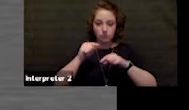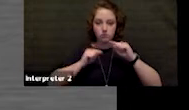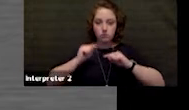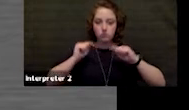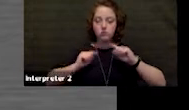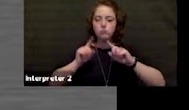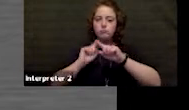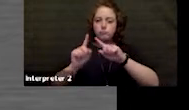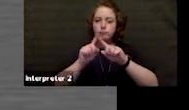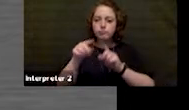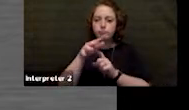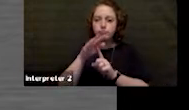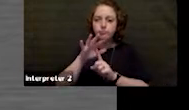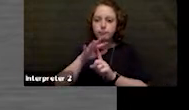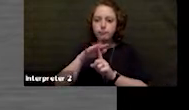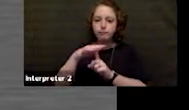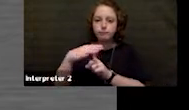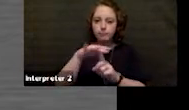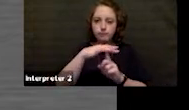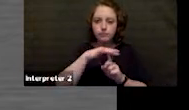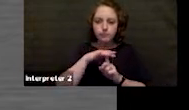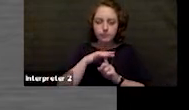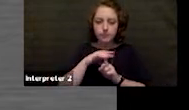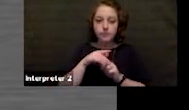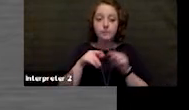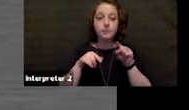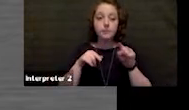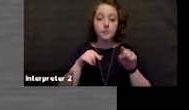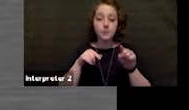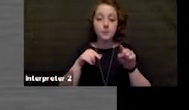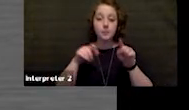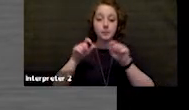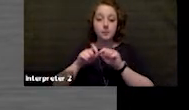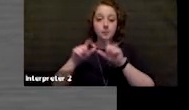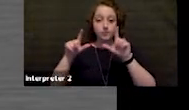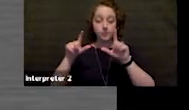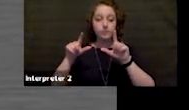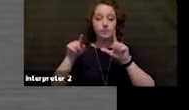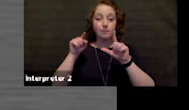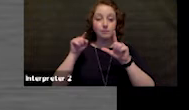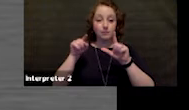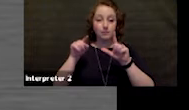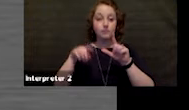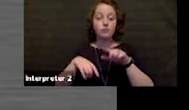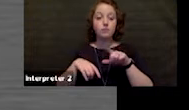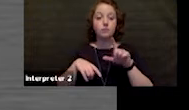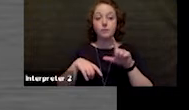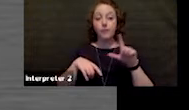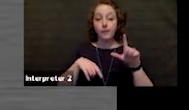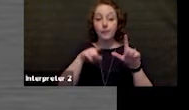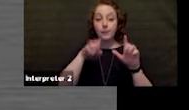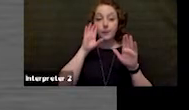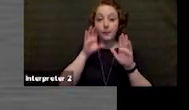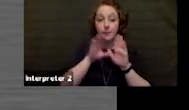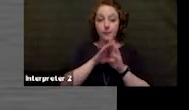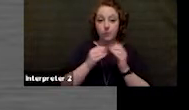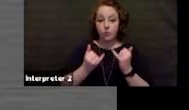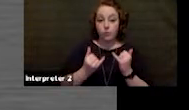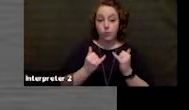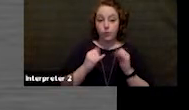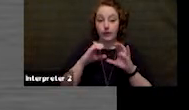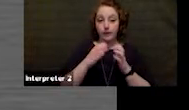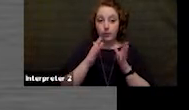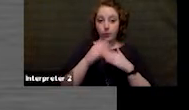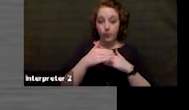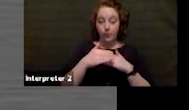So what you see on the screen here on the left is a current picture of one of our classrooms at Waco High School. And then